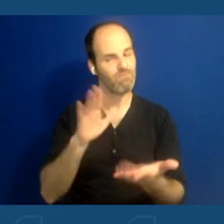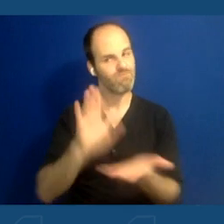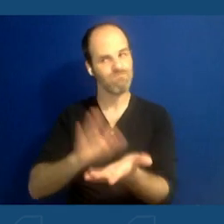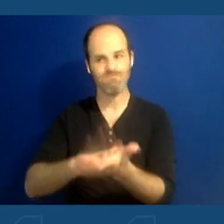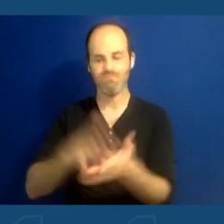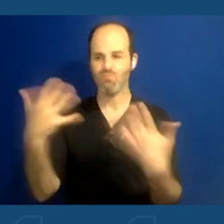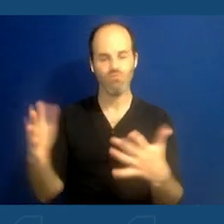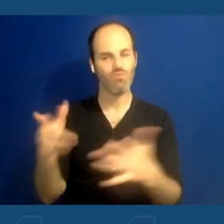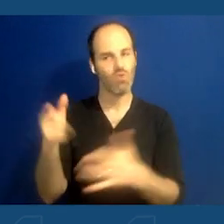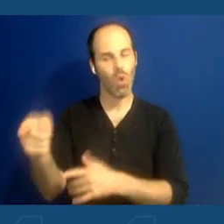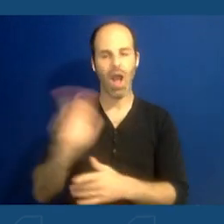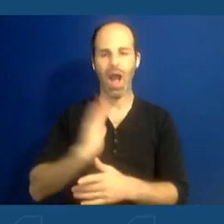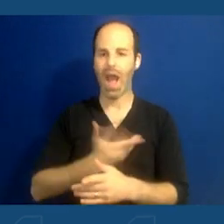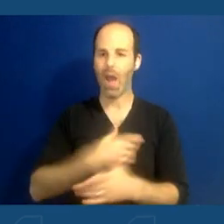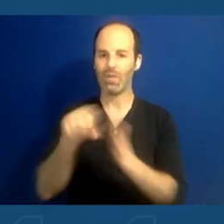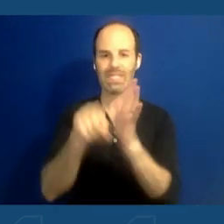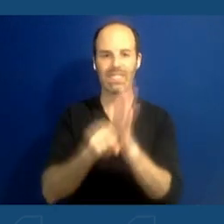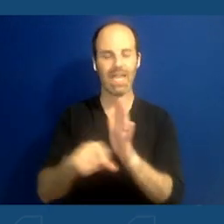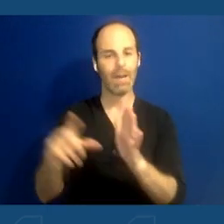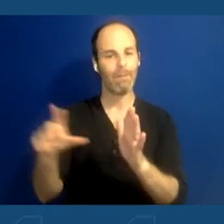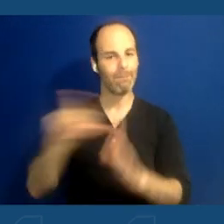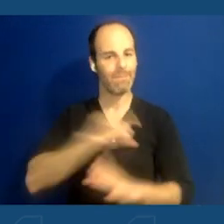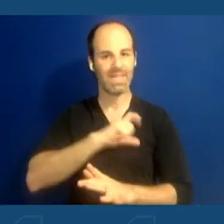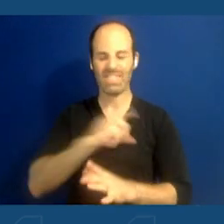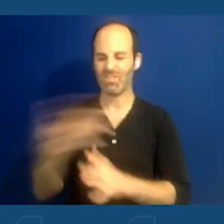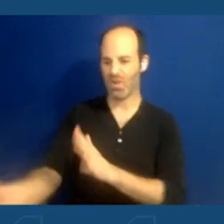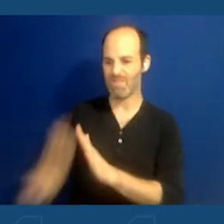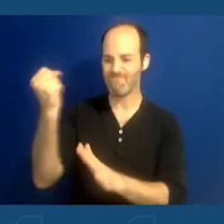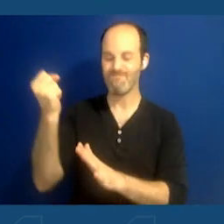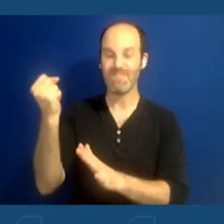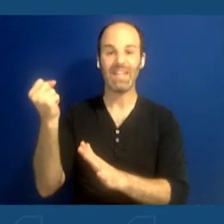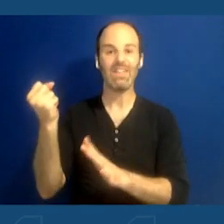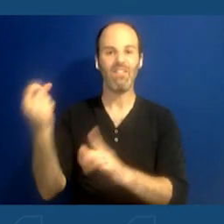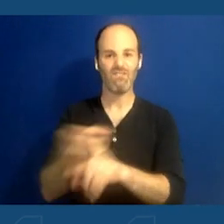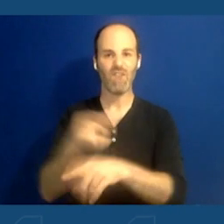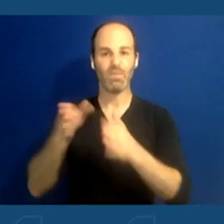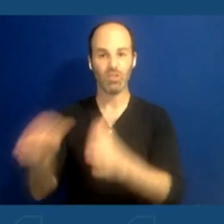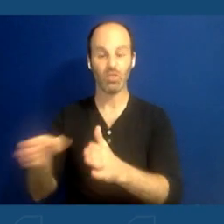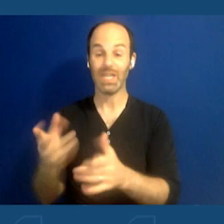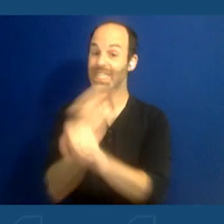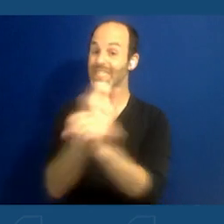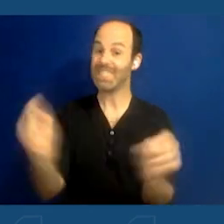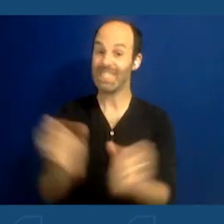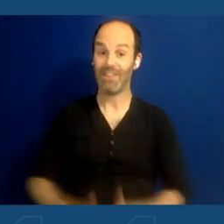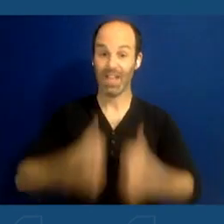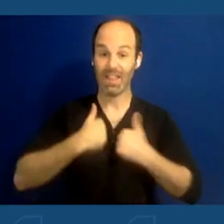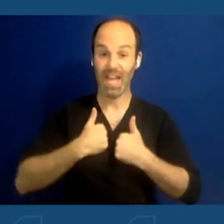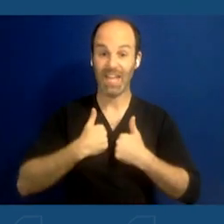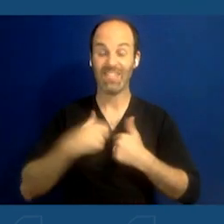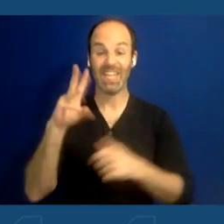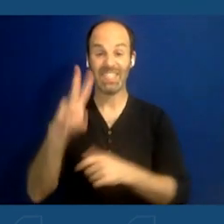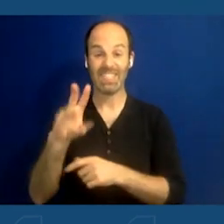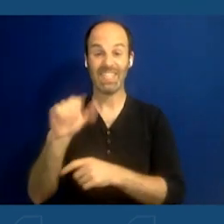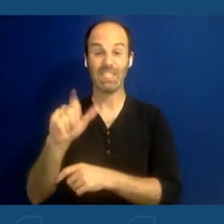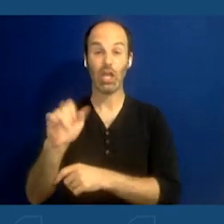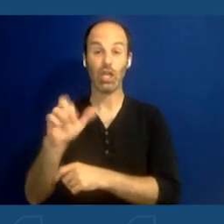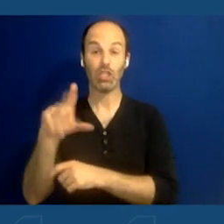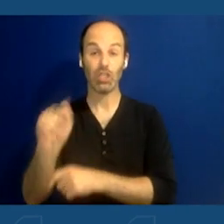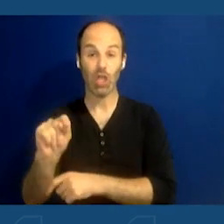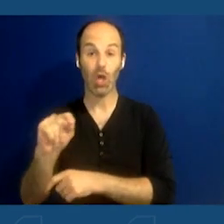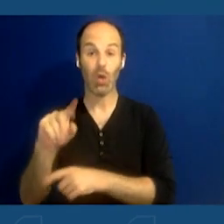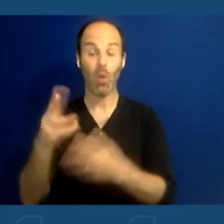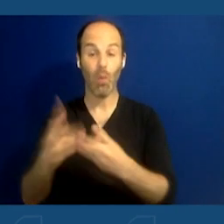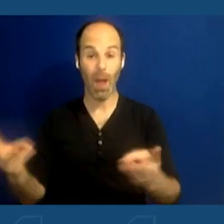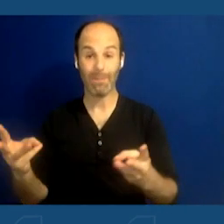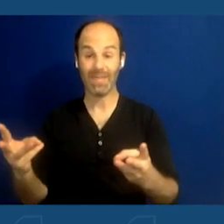in, taking them off the streets, literally saving lives. We have 6 assault weapons, 7 high-capacity magazines, 12 of